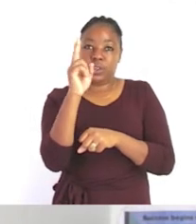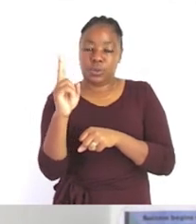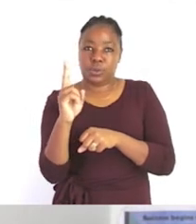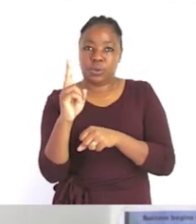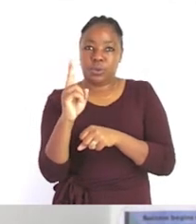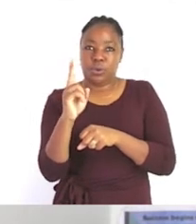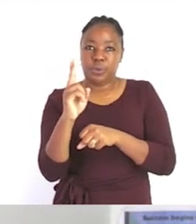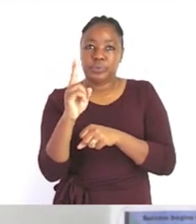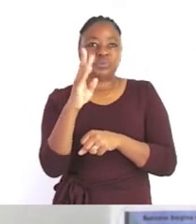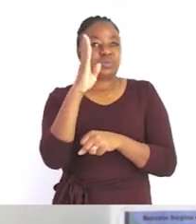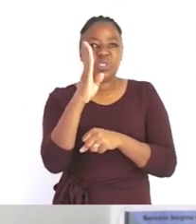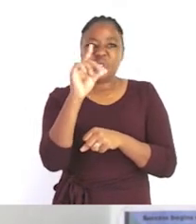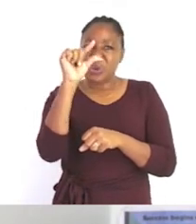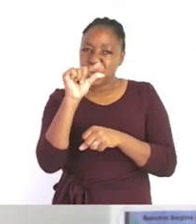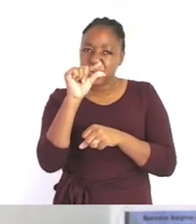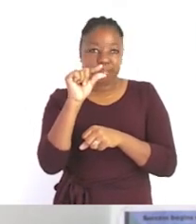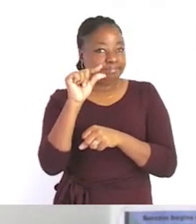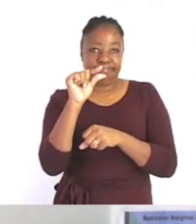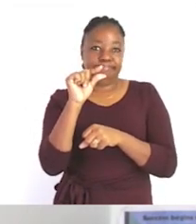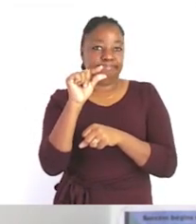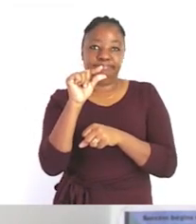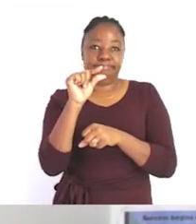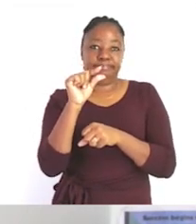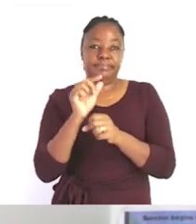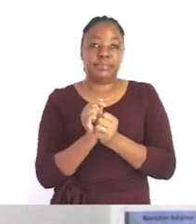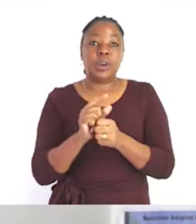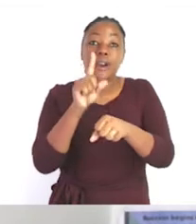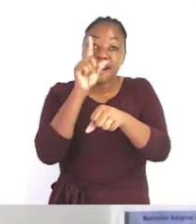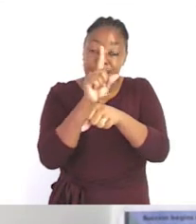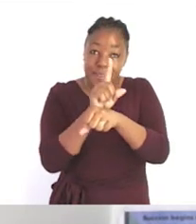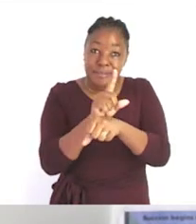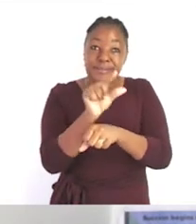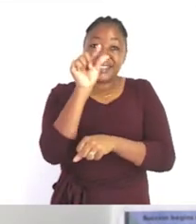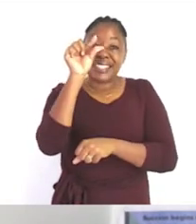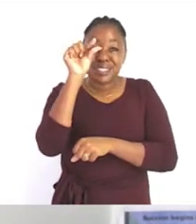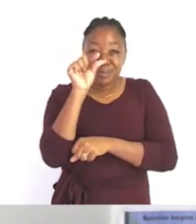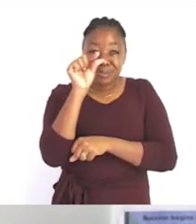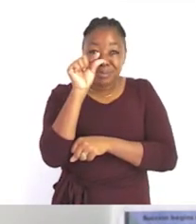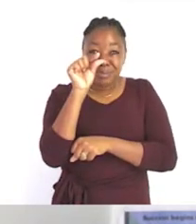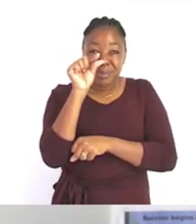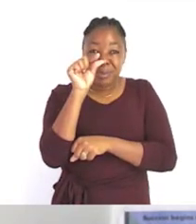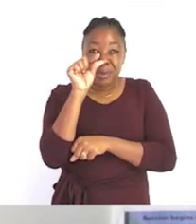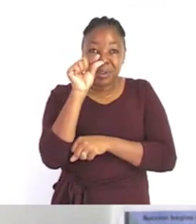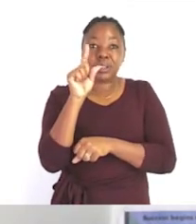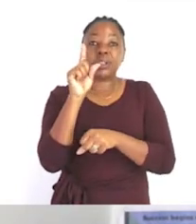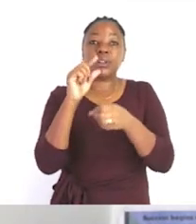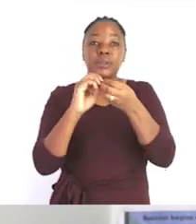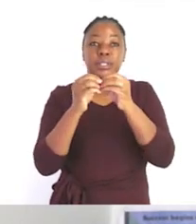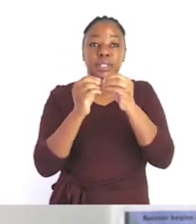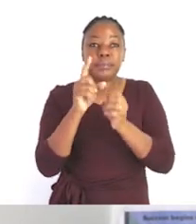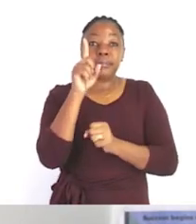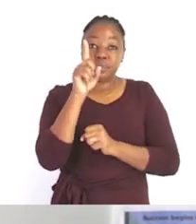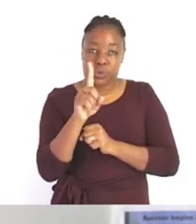smallest. Now, if the number is the same for all of them for the first digit, what you are going to